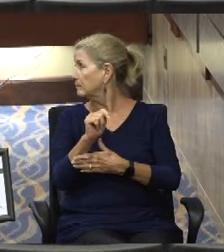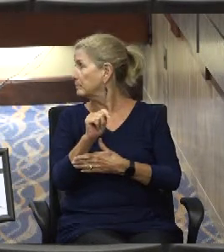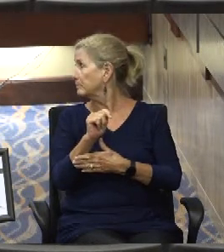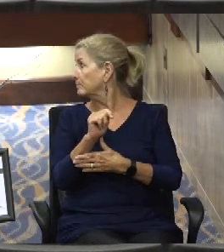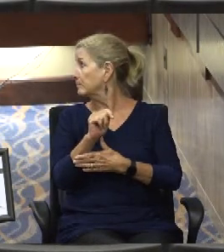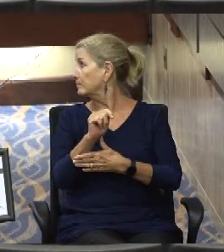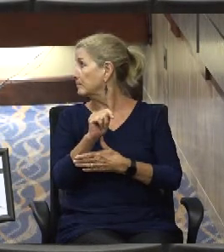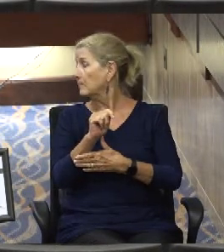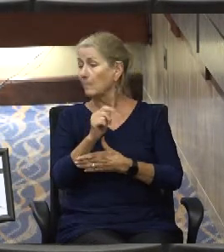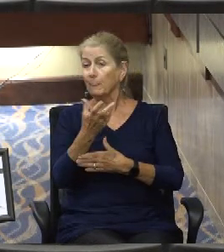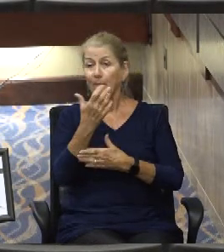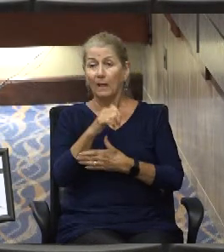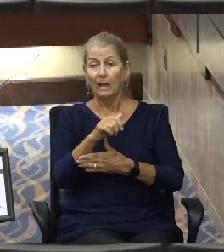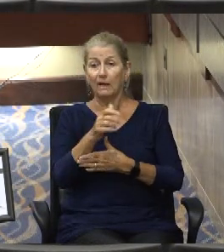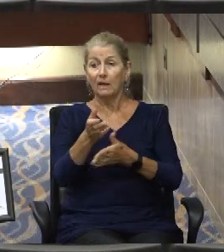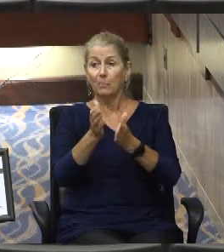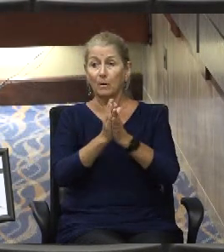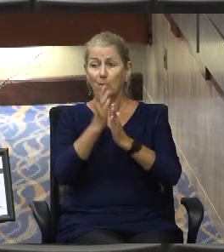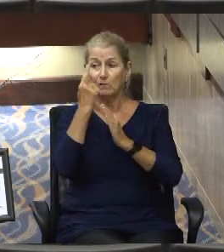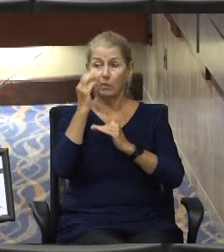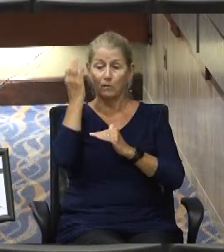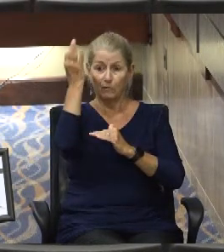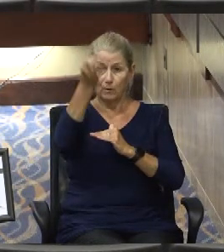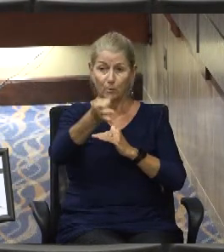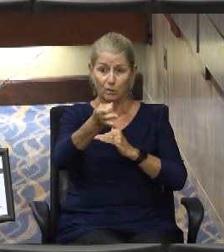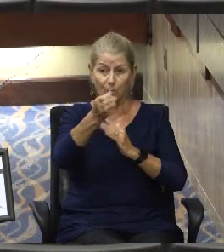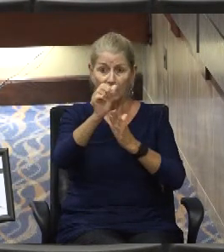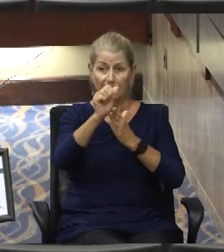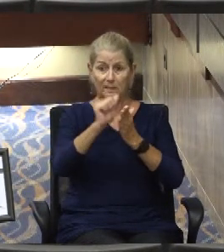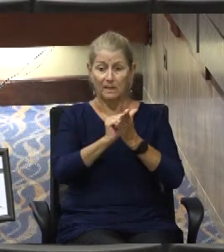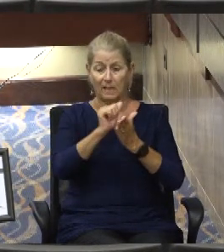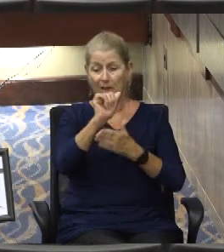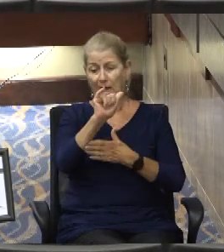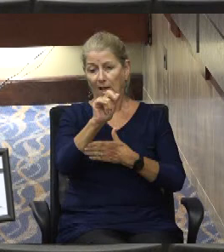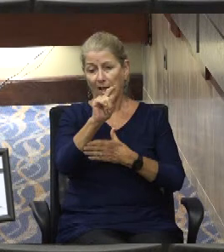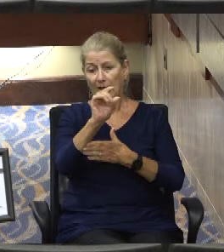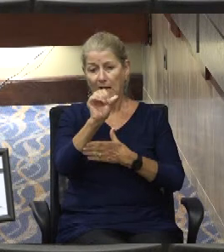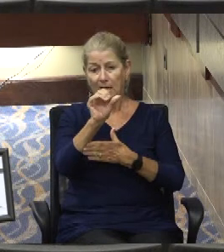Are there any requests for future agenda items? No.